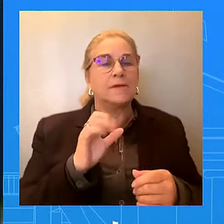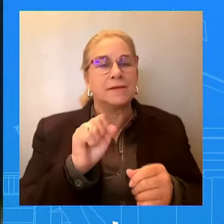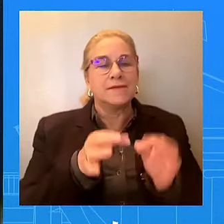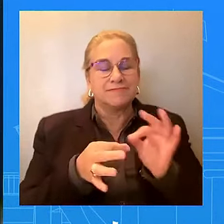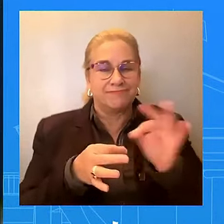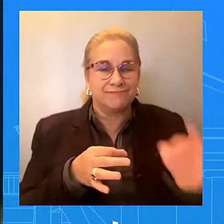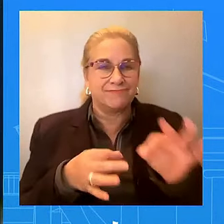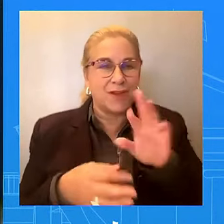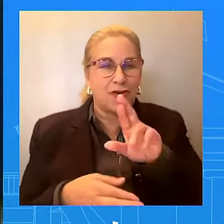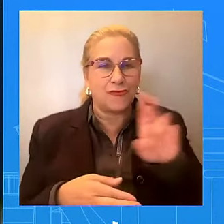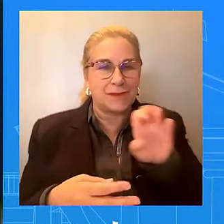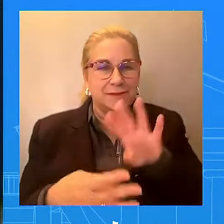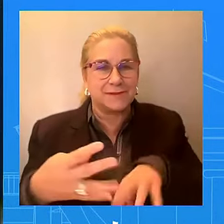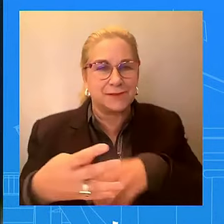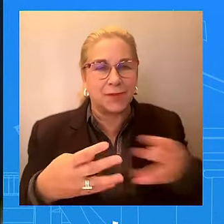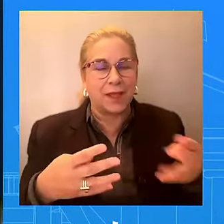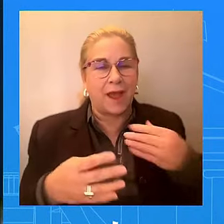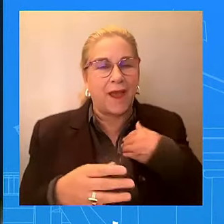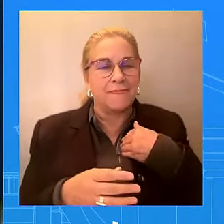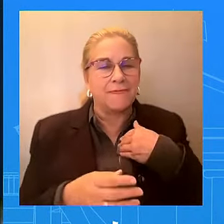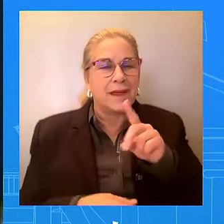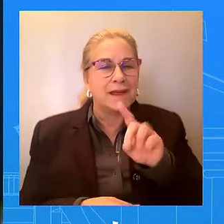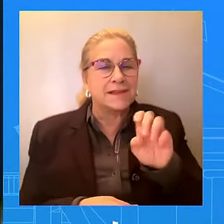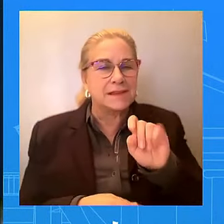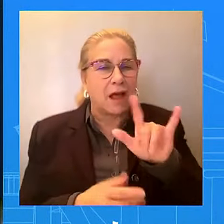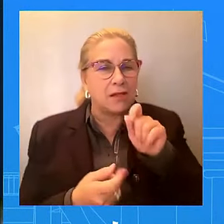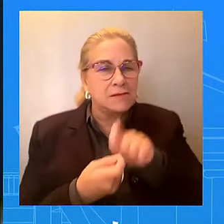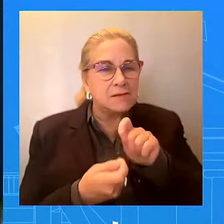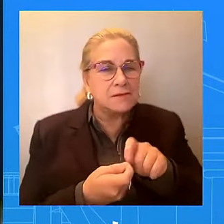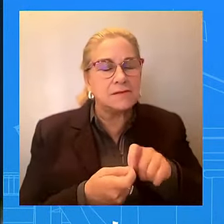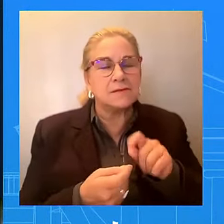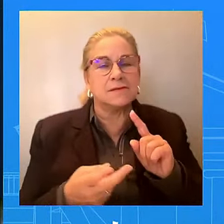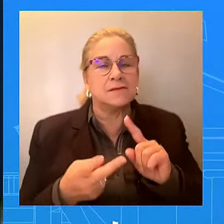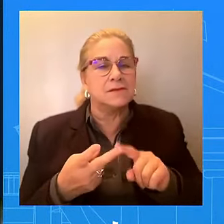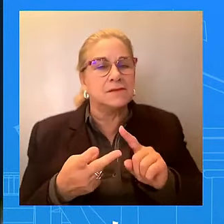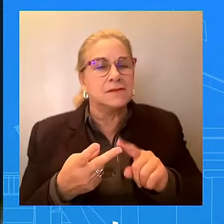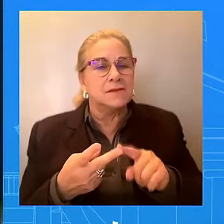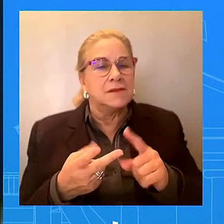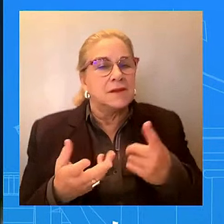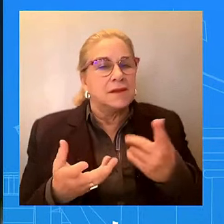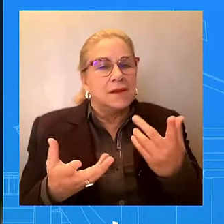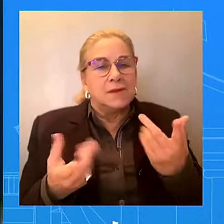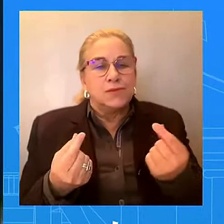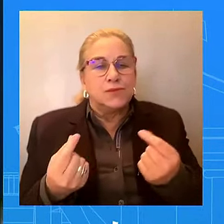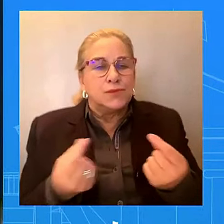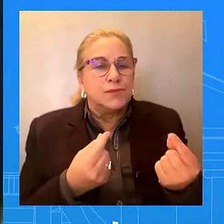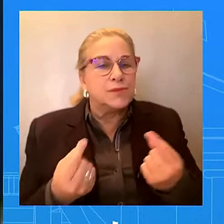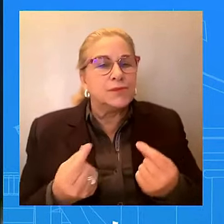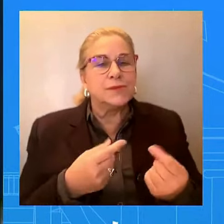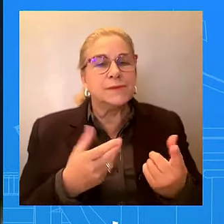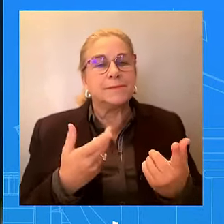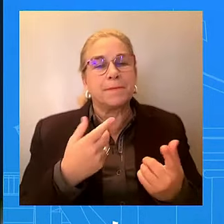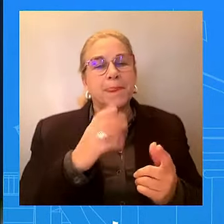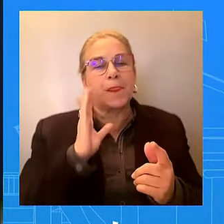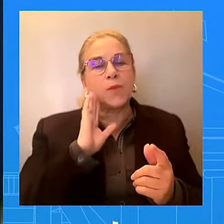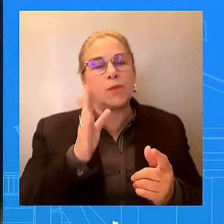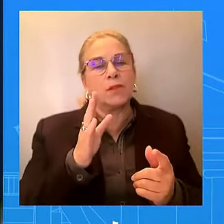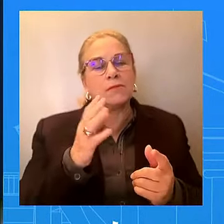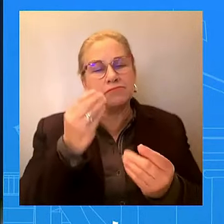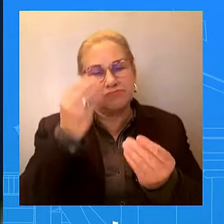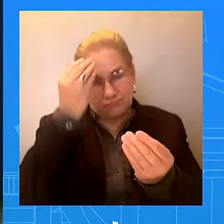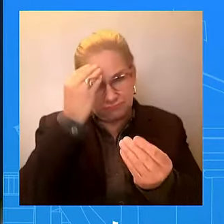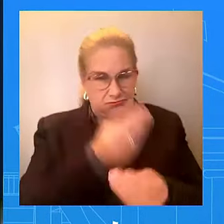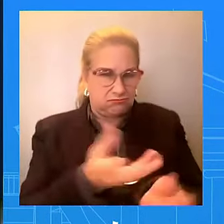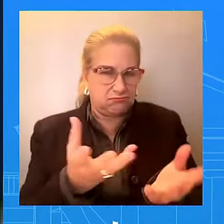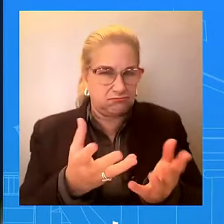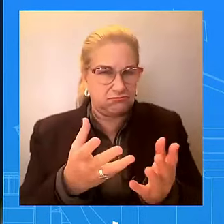to the president to do that. When I have more information, obviously, you all will be one of the first to know. And the president is